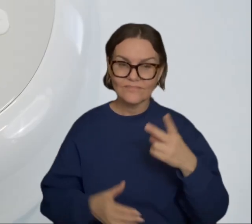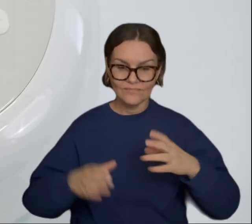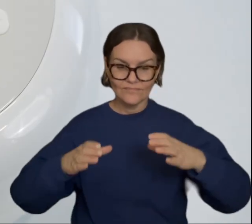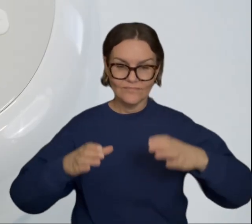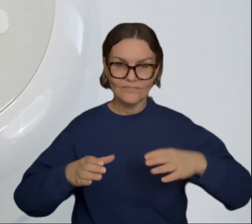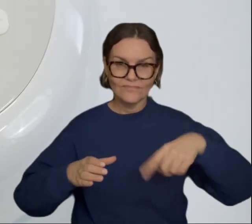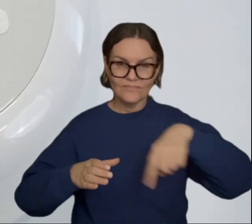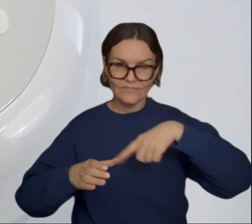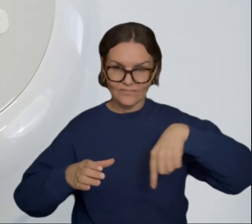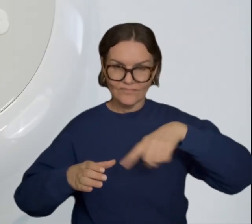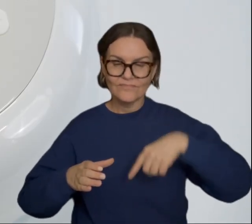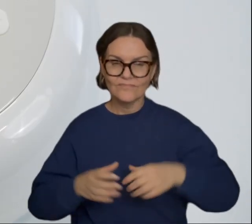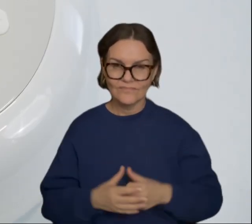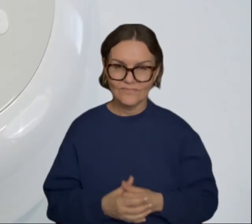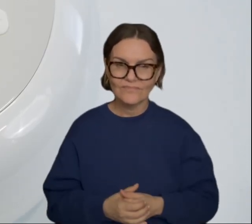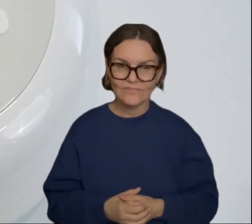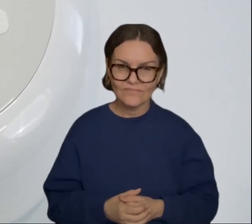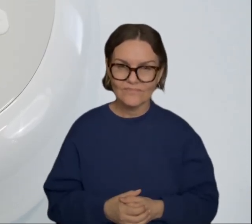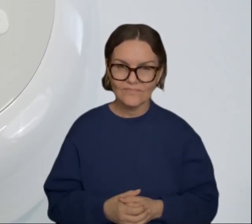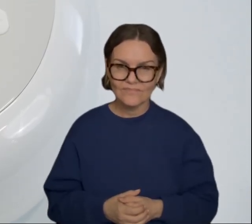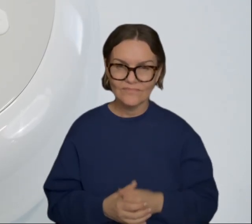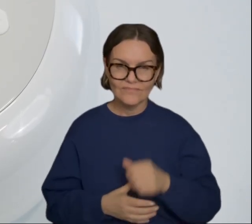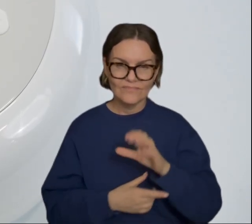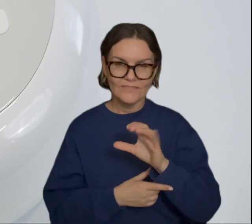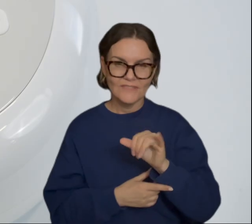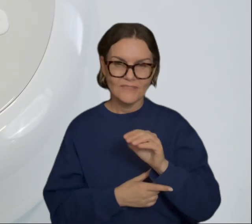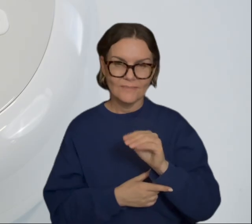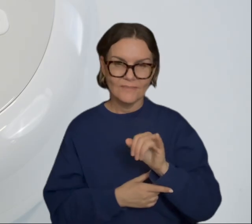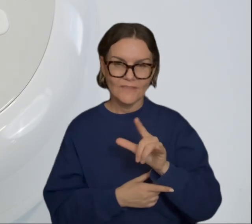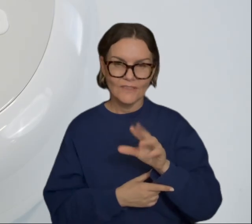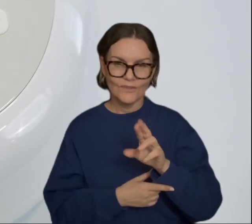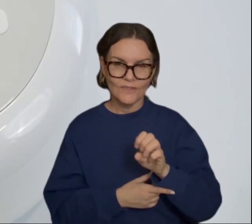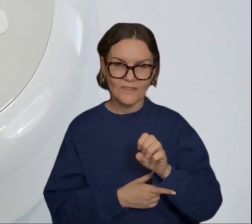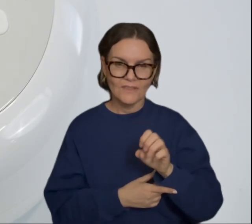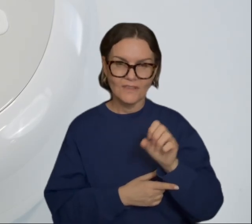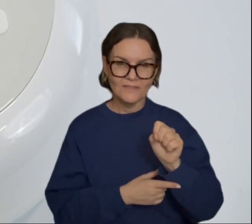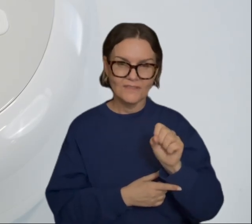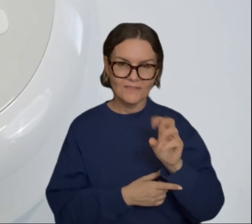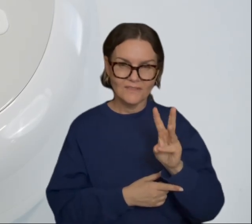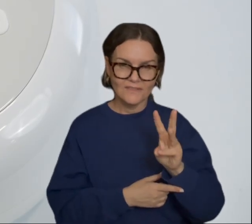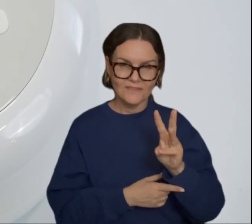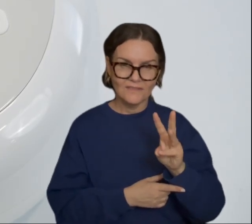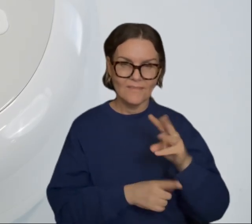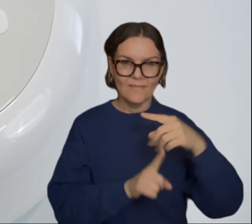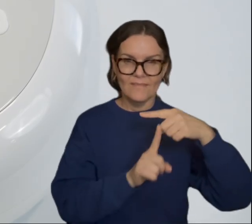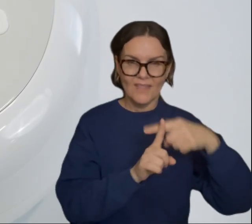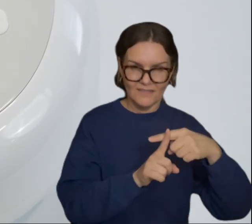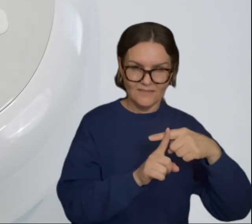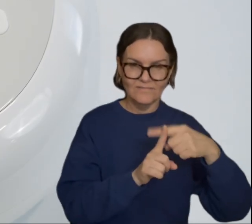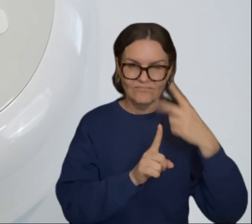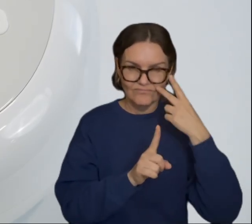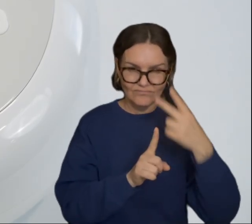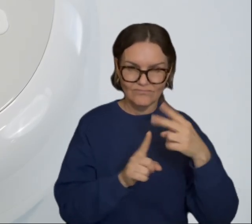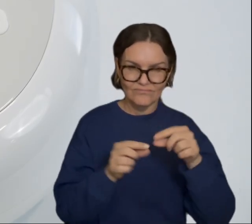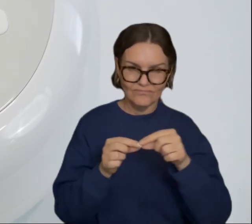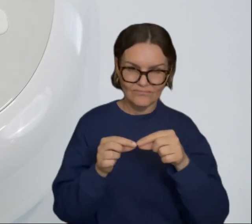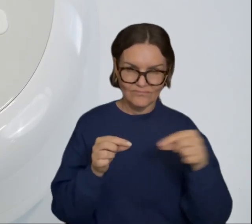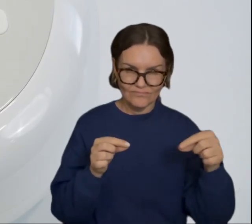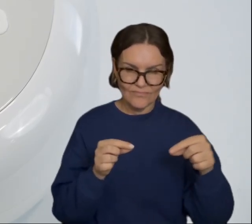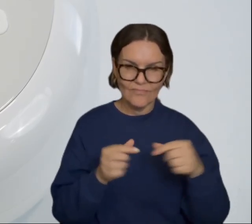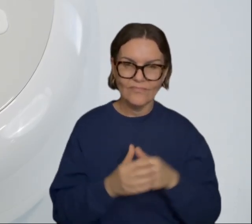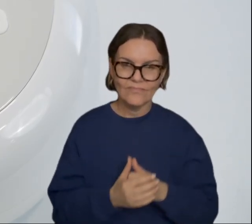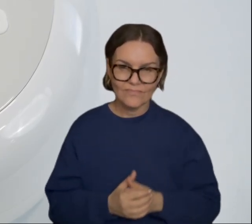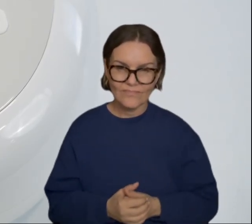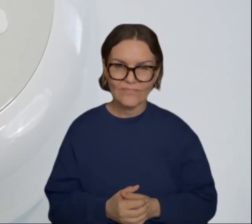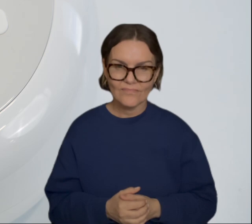and S6 Plus both are set up the same way. You'll notice that the Cimilre S6 Plus is indicated with the plus on the screen, and it also